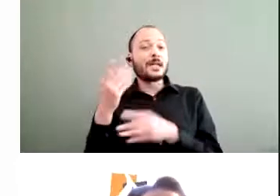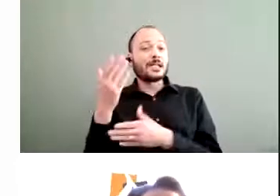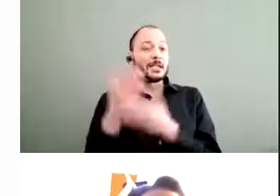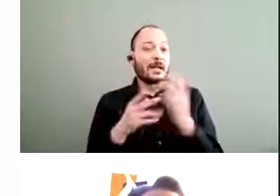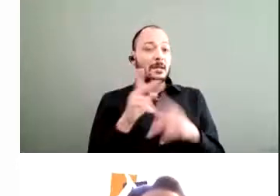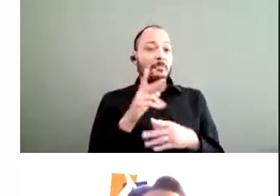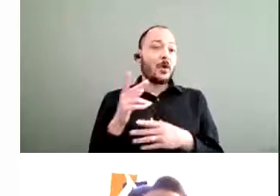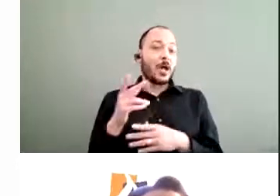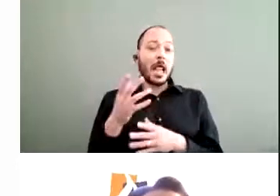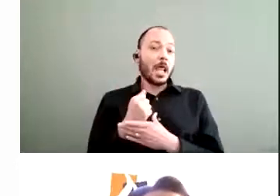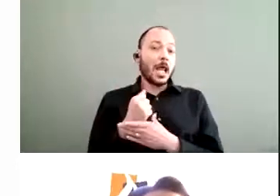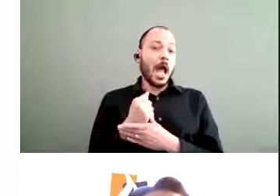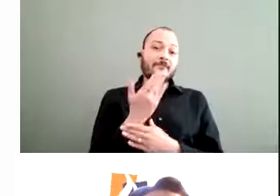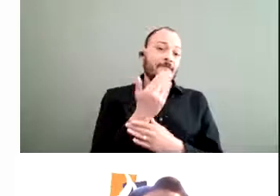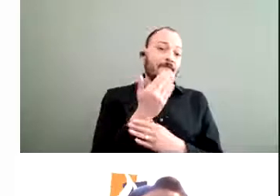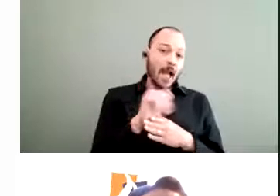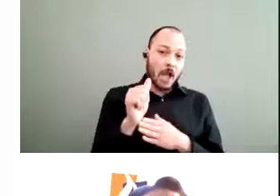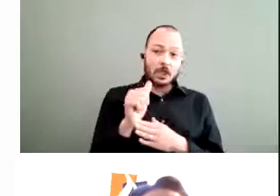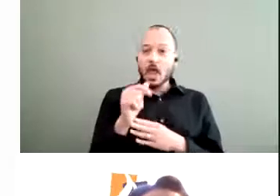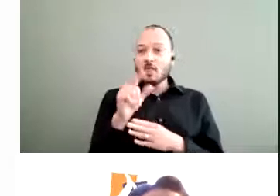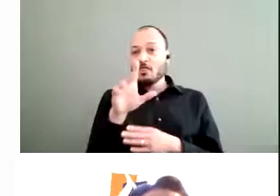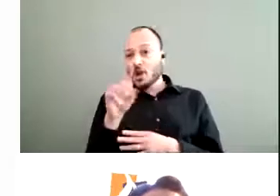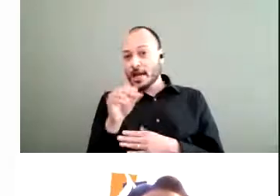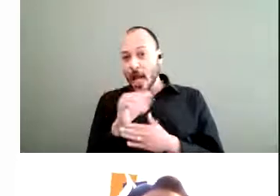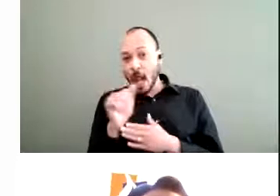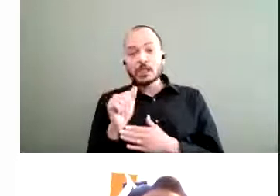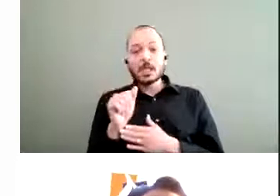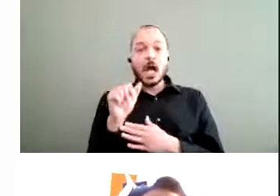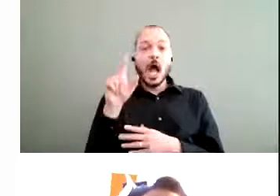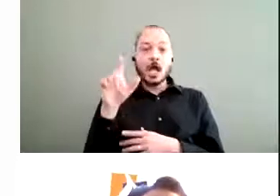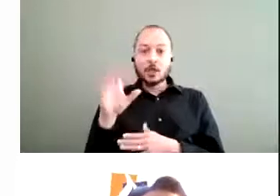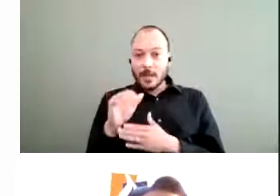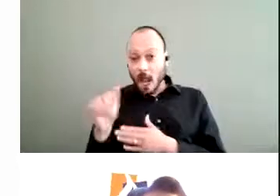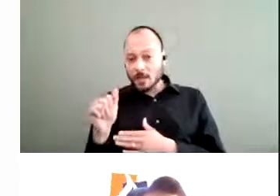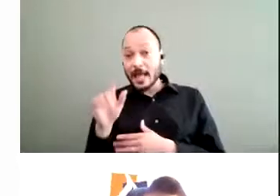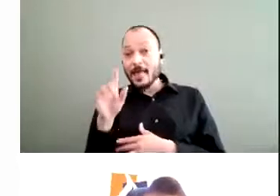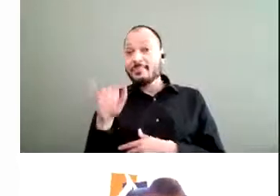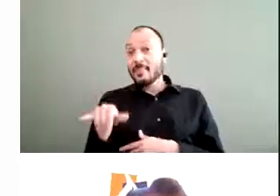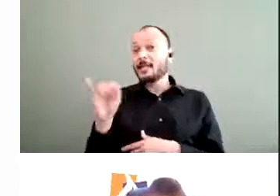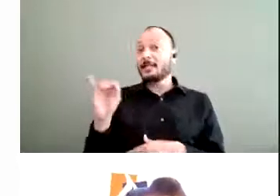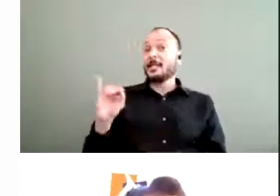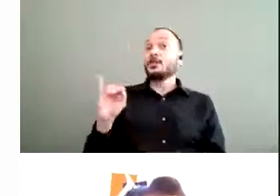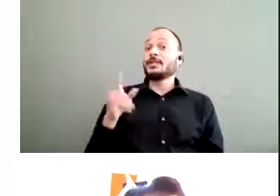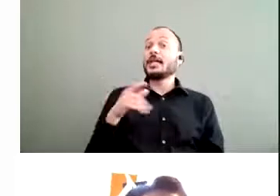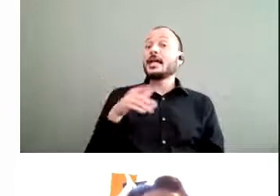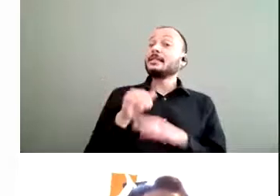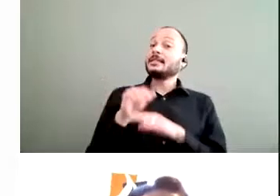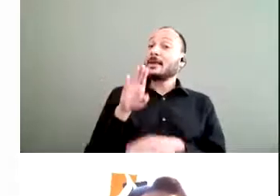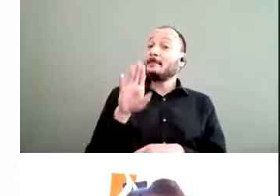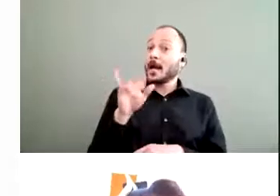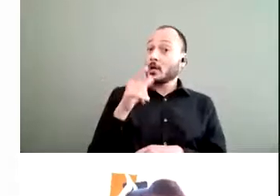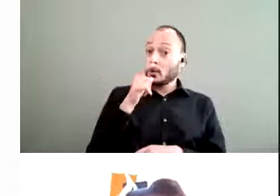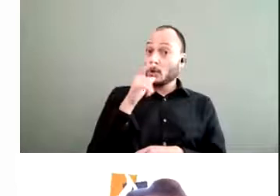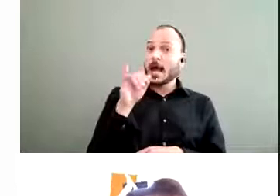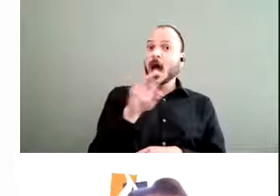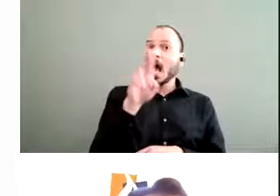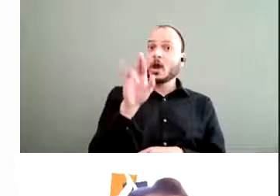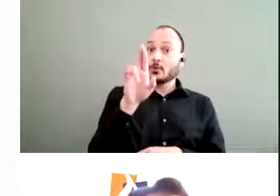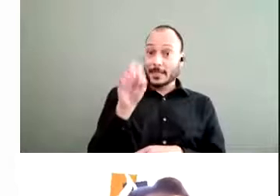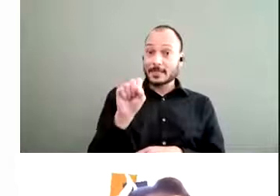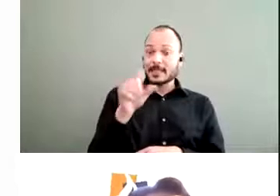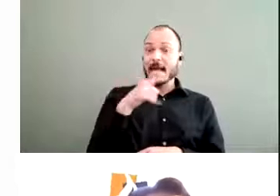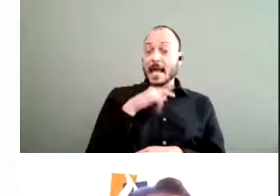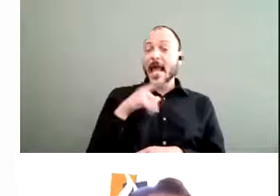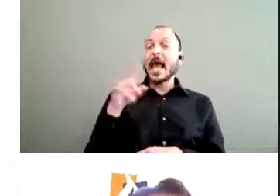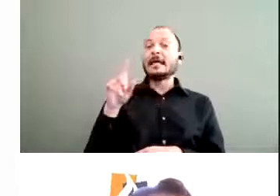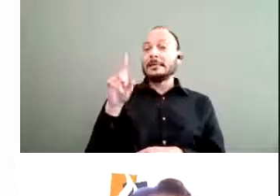$30, $100, and that's interest. And it was sent by the IRS, and it is taxable. There